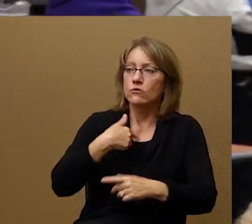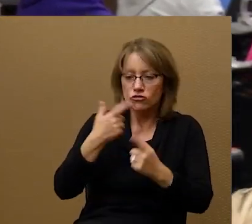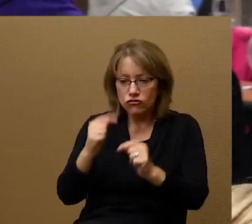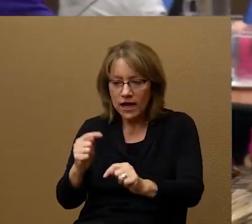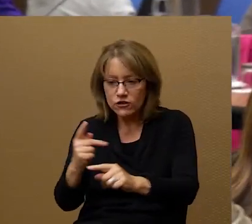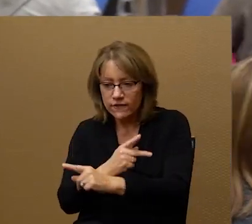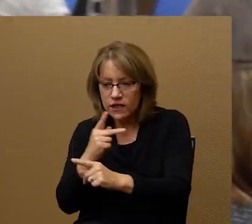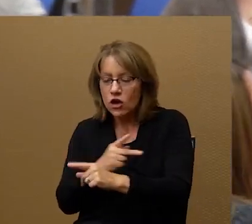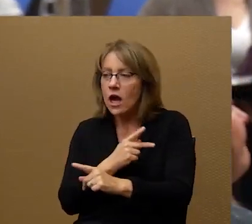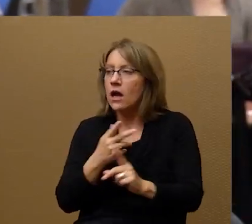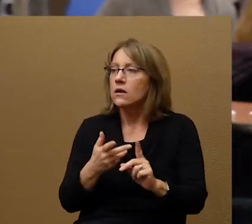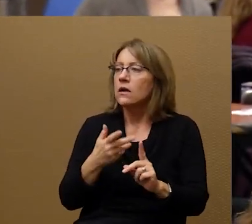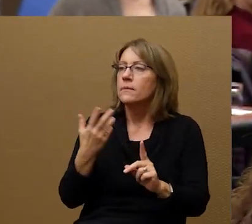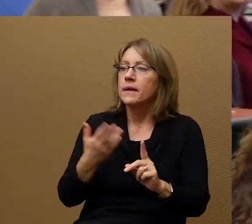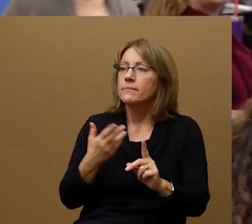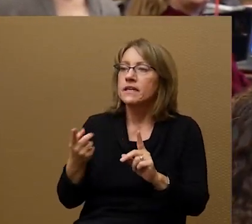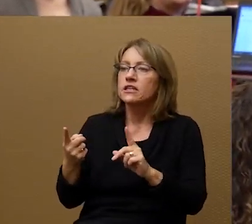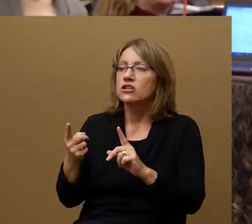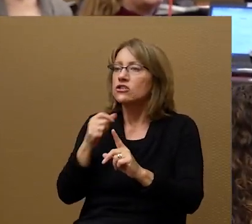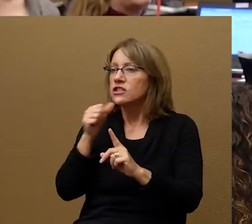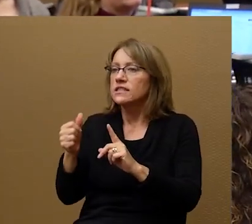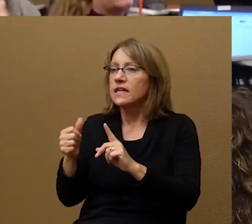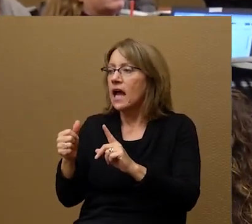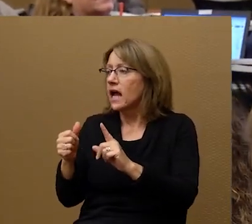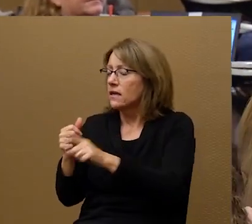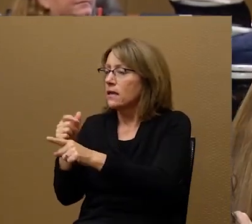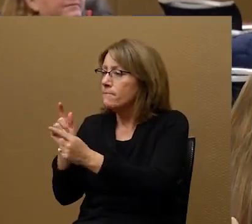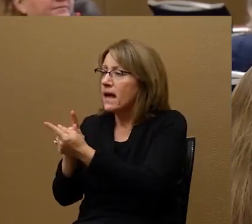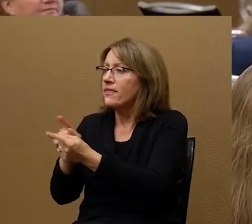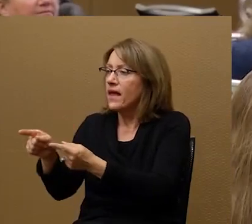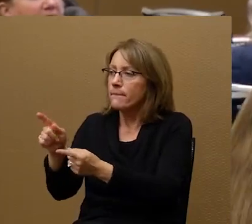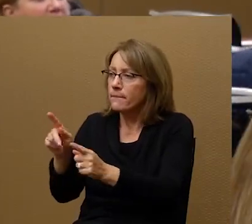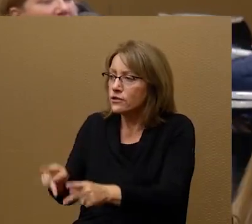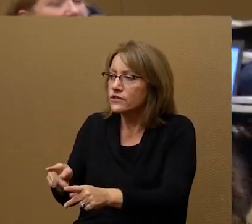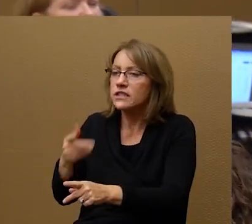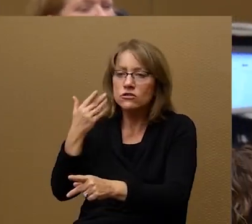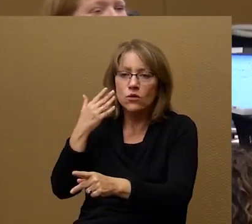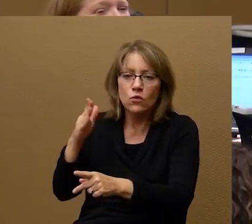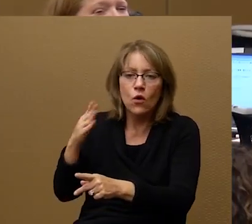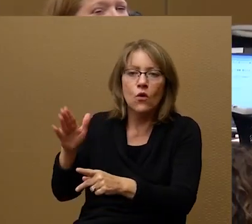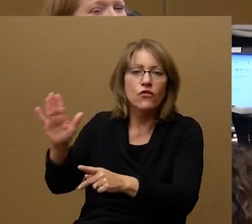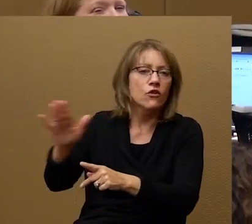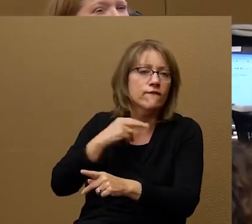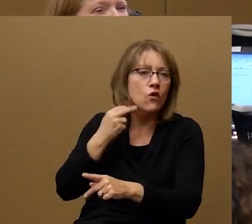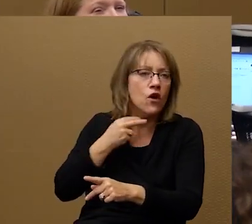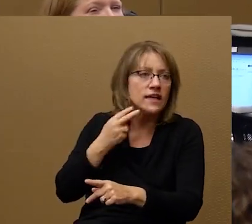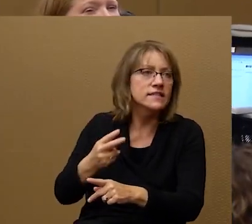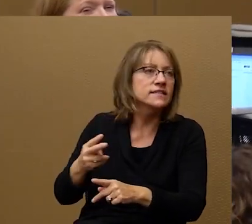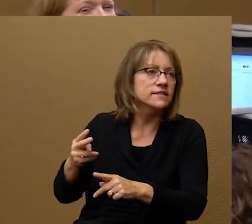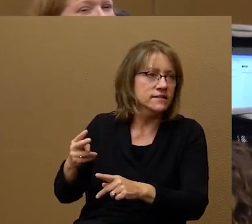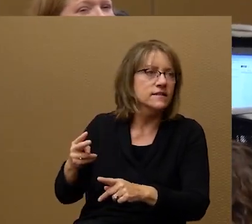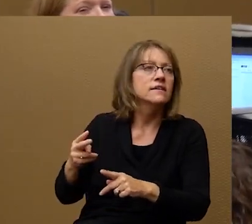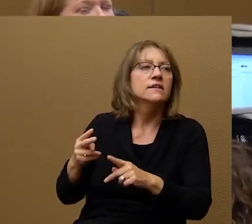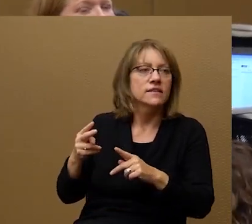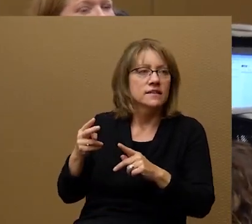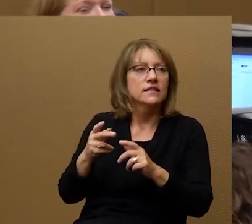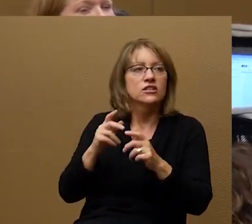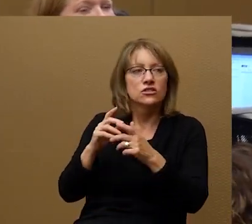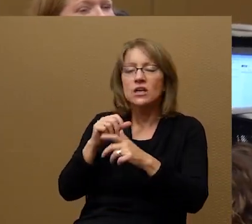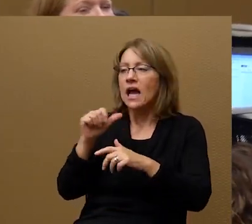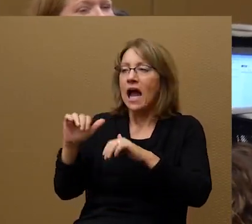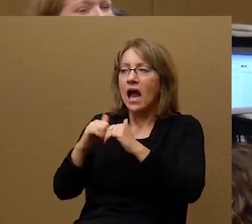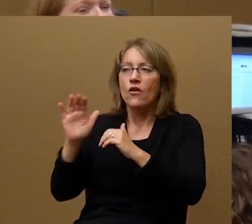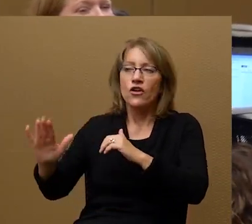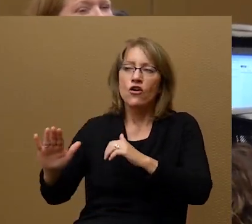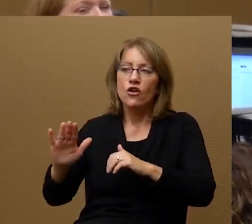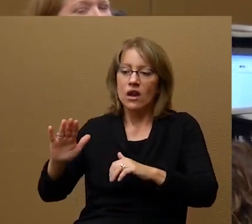somebody's voice that she's not Right. connected to, or Yeah, And we'll talk a little bit more about the sensory in a little